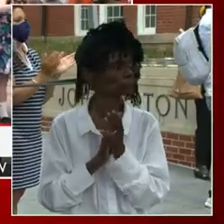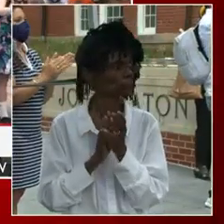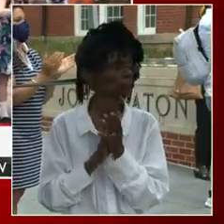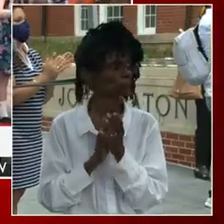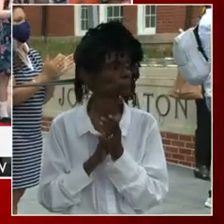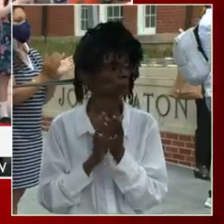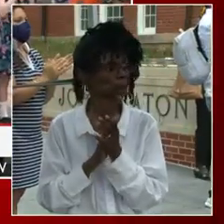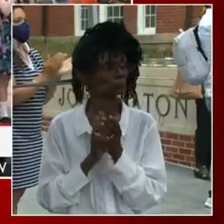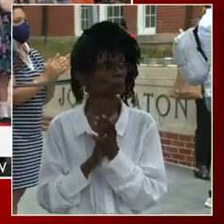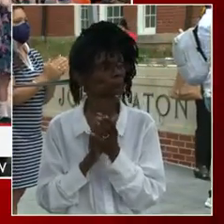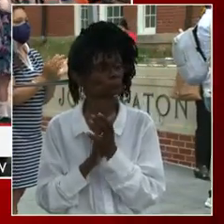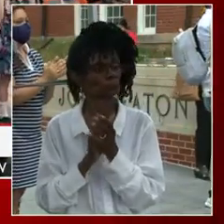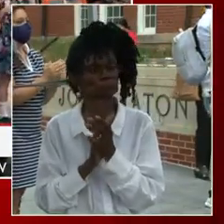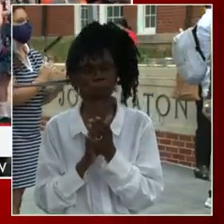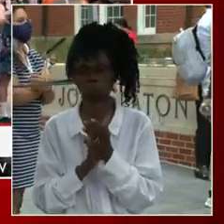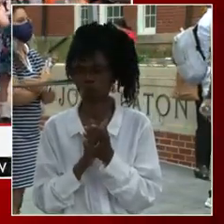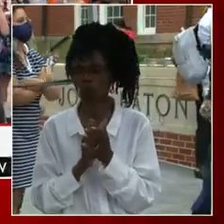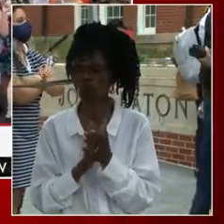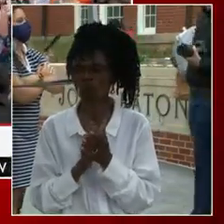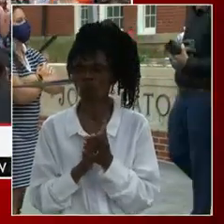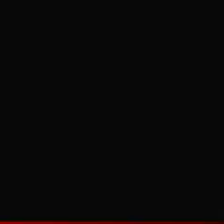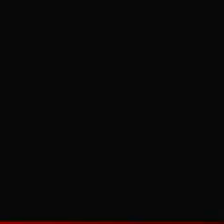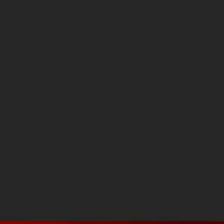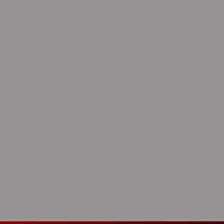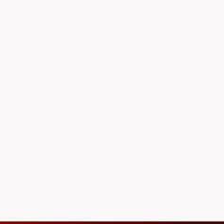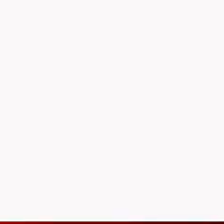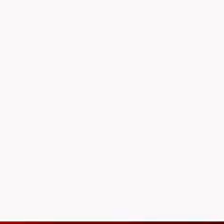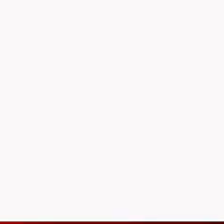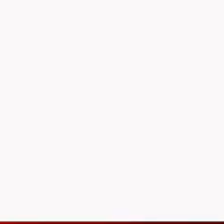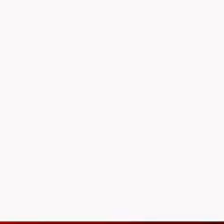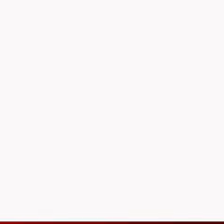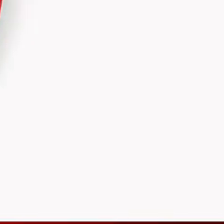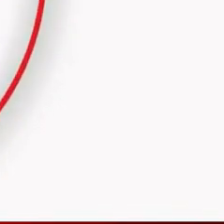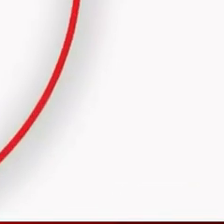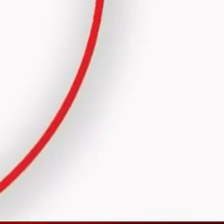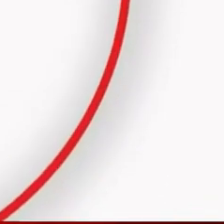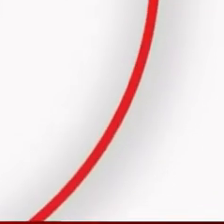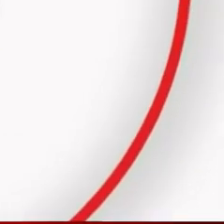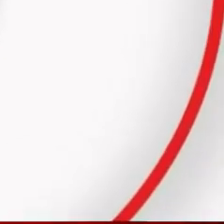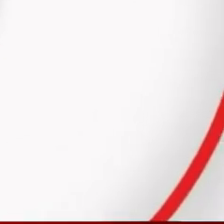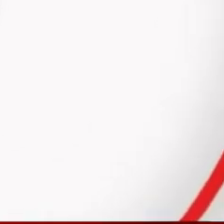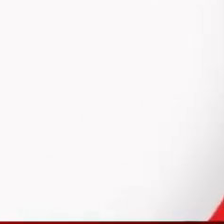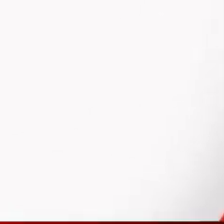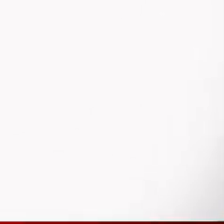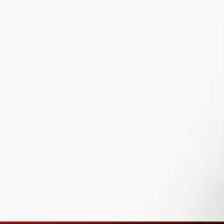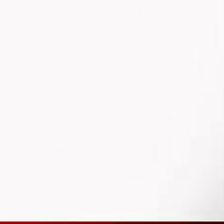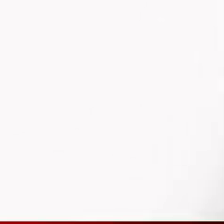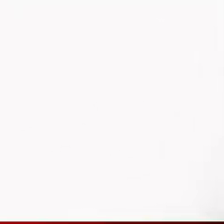Okay, that's it. You can run it clear.